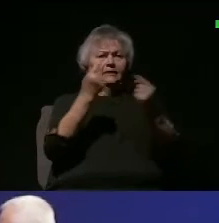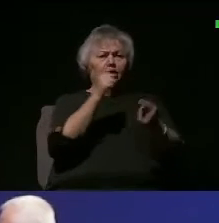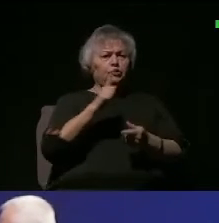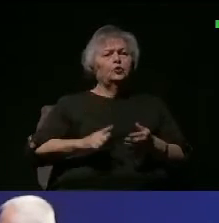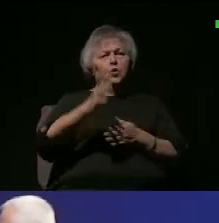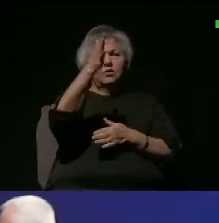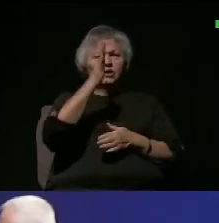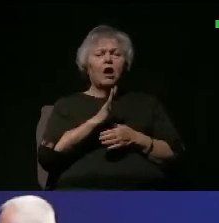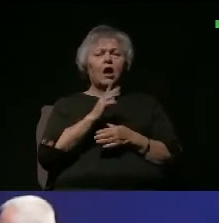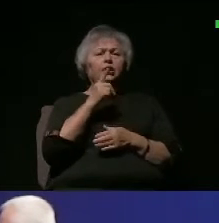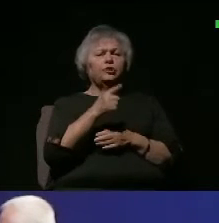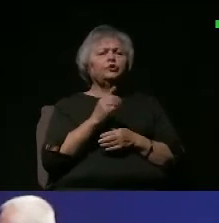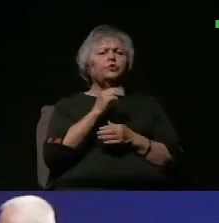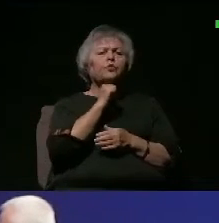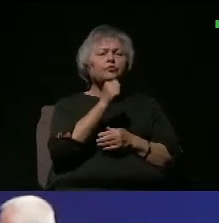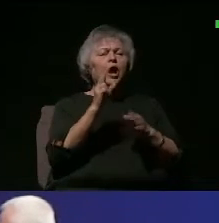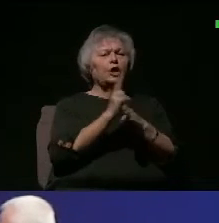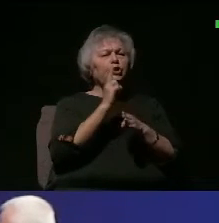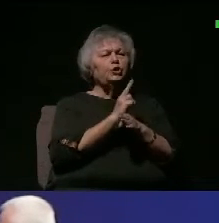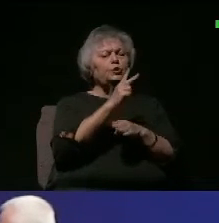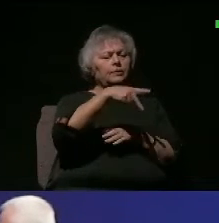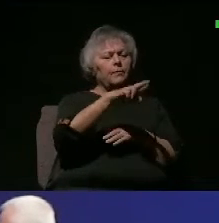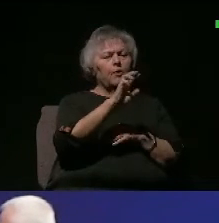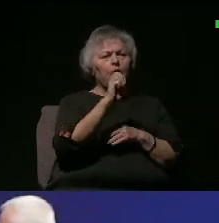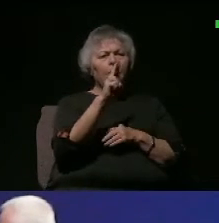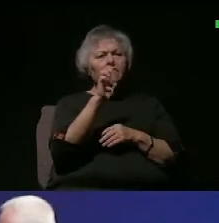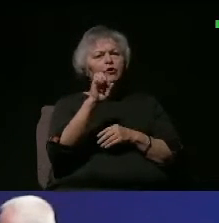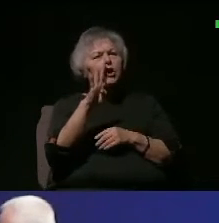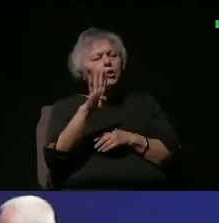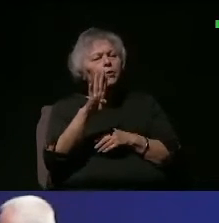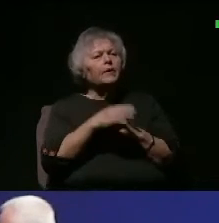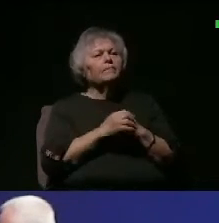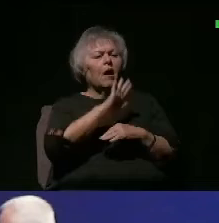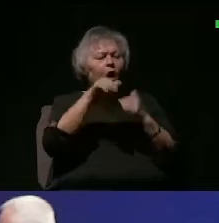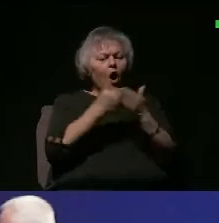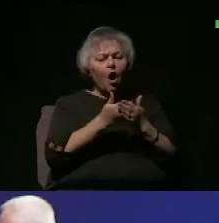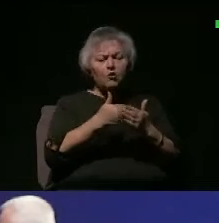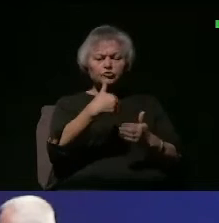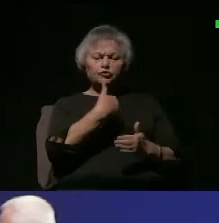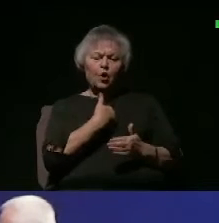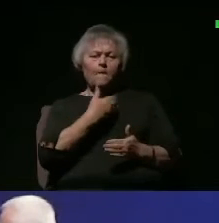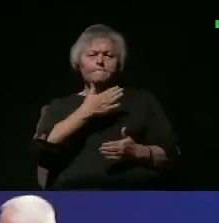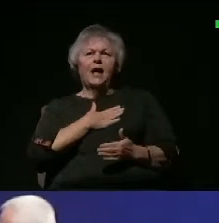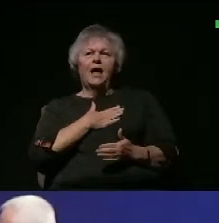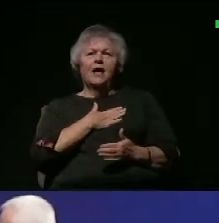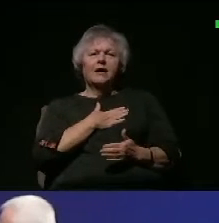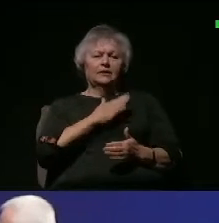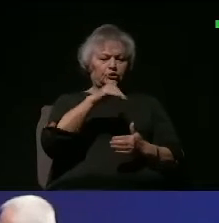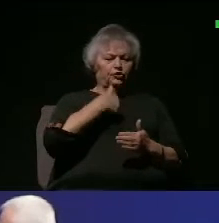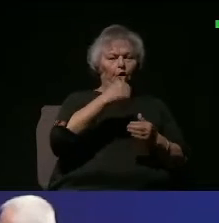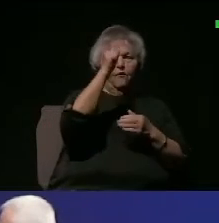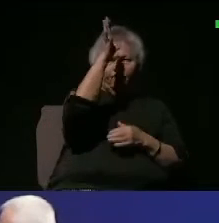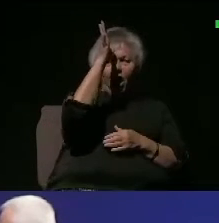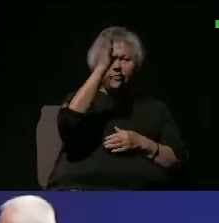going to use this proverb in Israel anymore, because all souls are mine. The soul of the Father, as well as the soul of the Son,